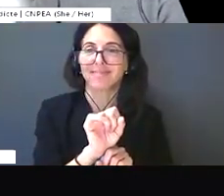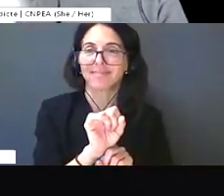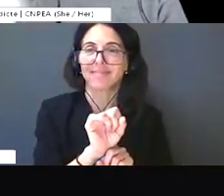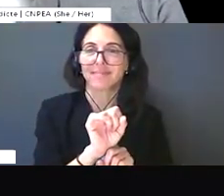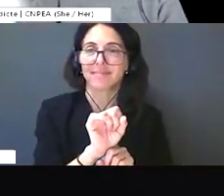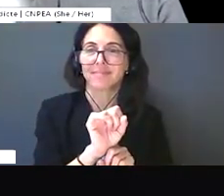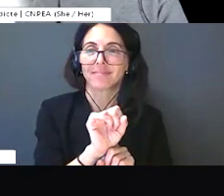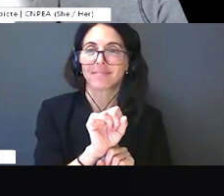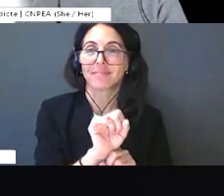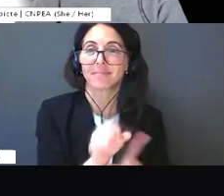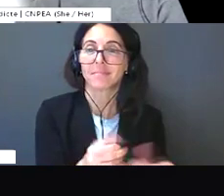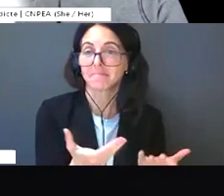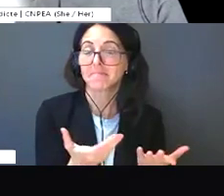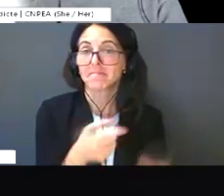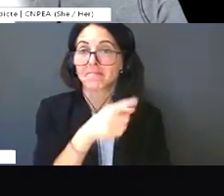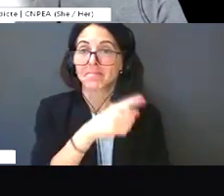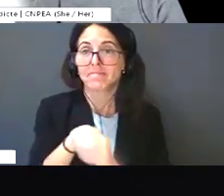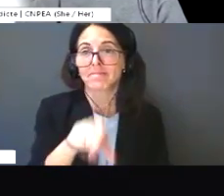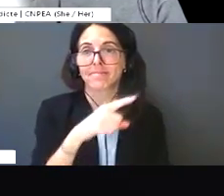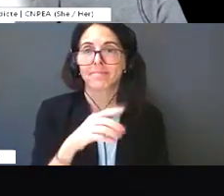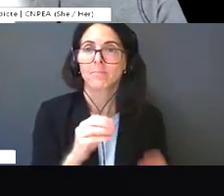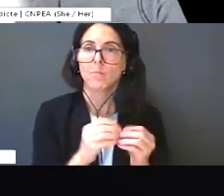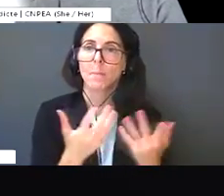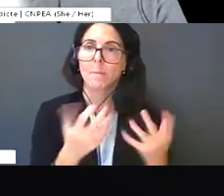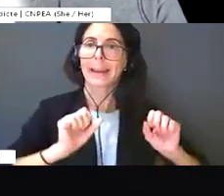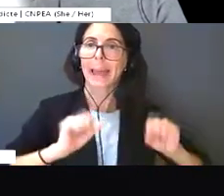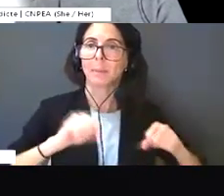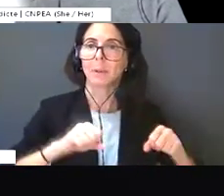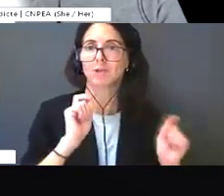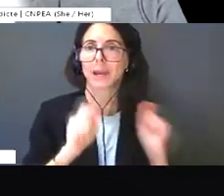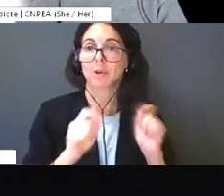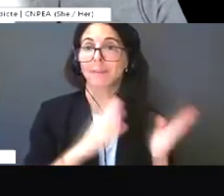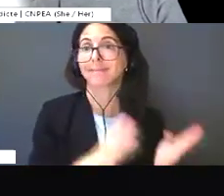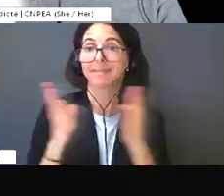make the kinds of changes that they want in their situation, whereas